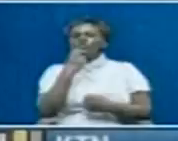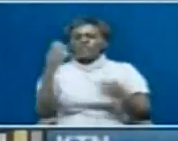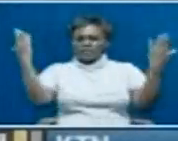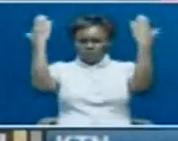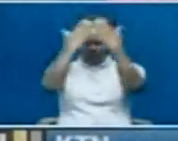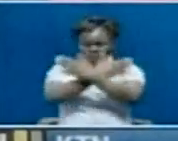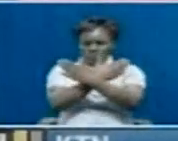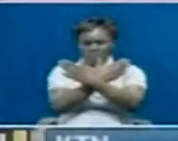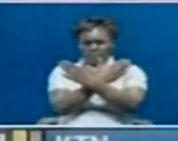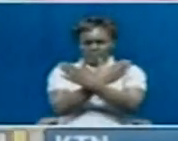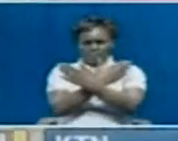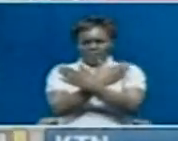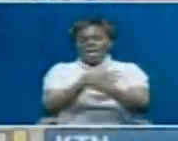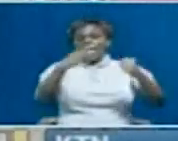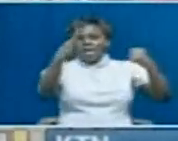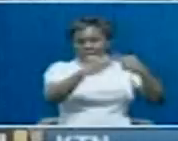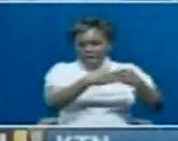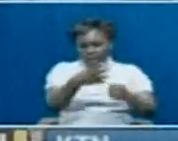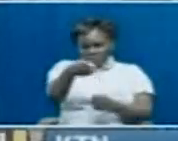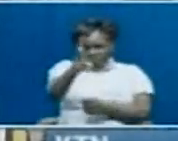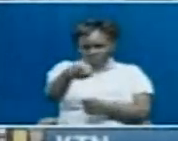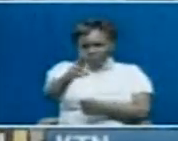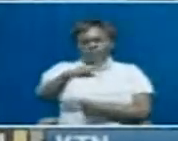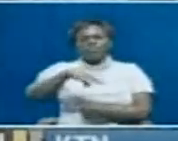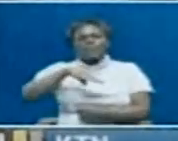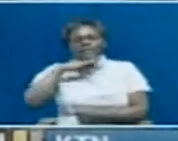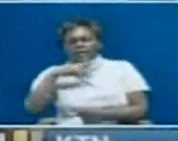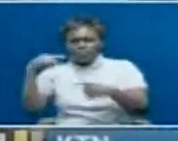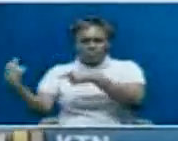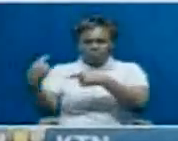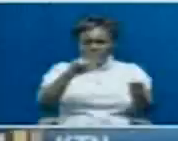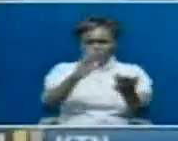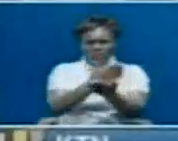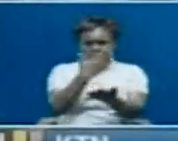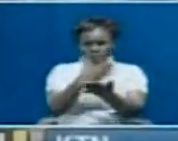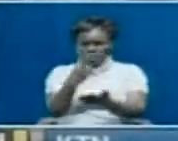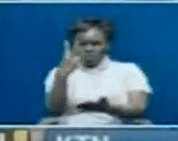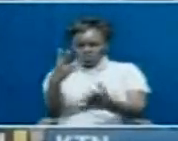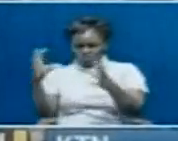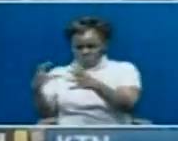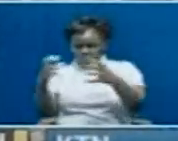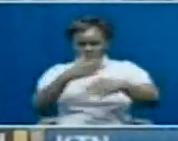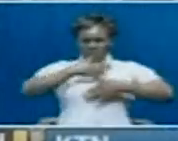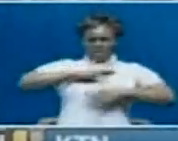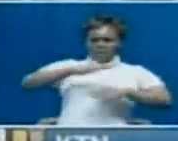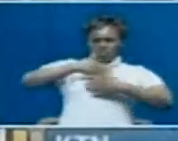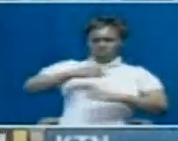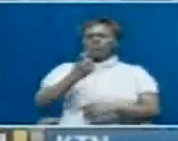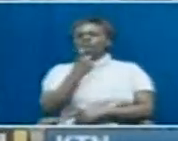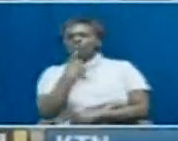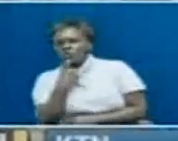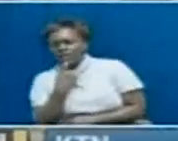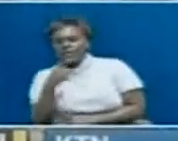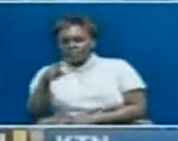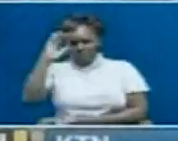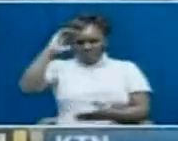Springs Park. The 8 were shot dead in a tribal conflict believed to be between the Turkana and Samburu. The fatalities